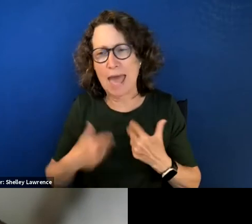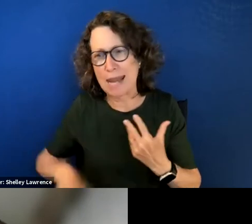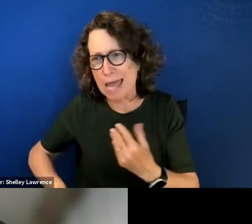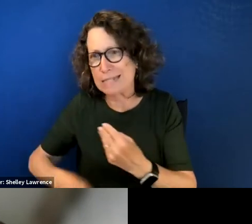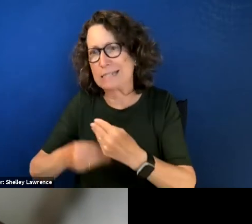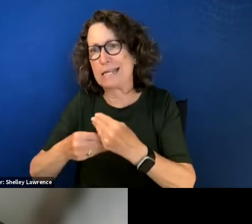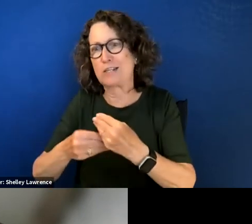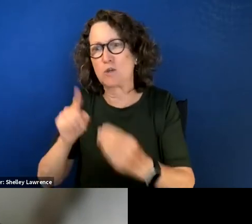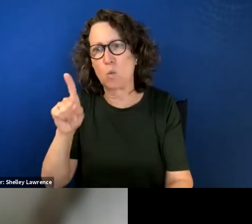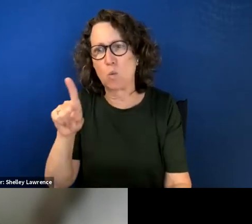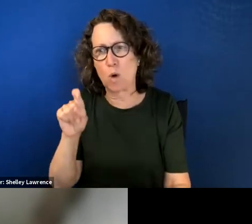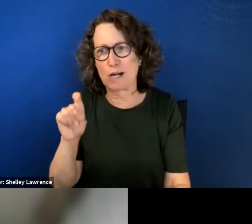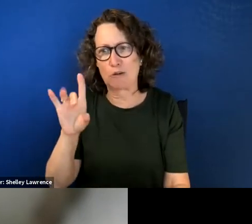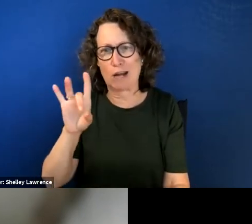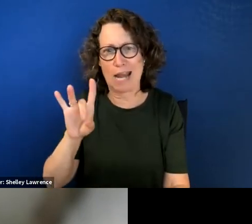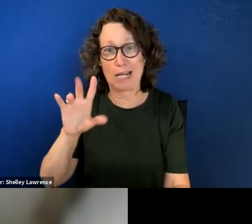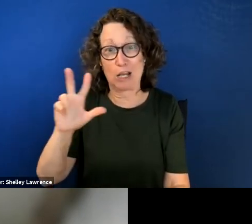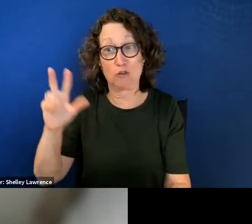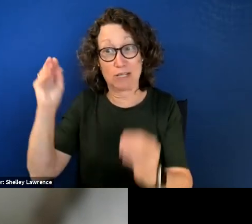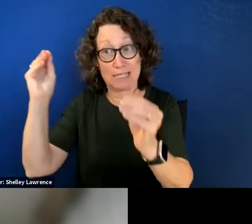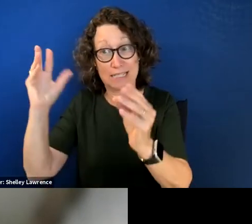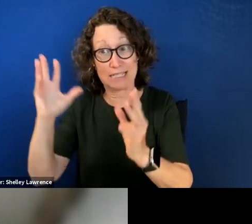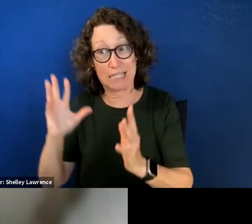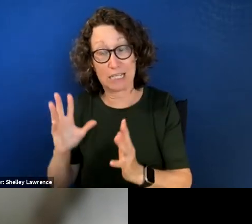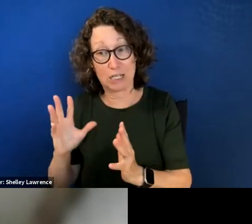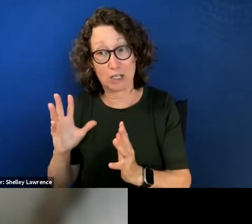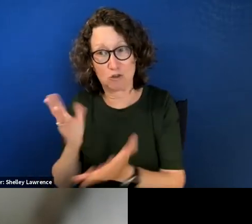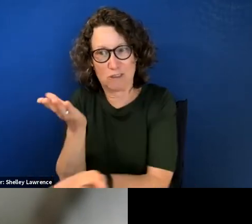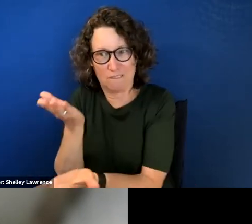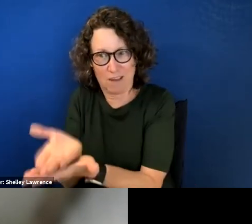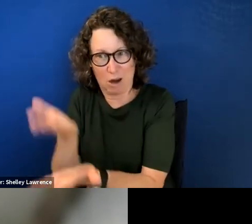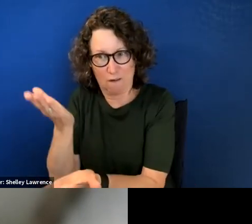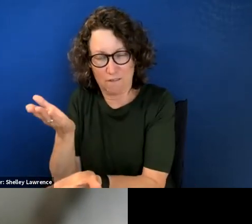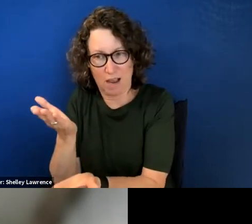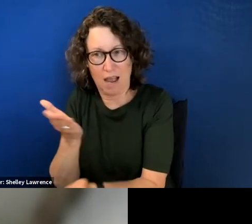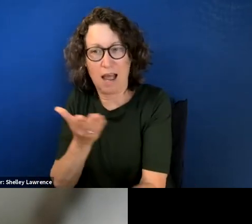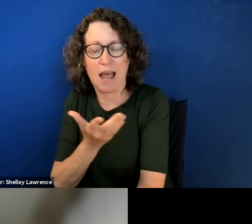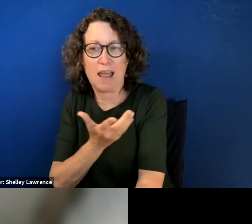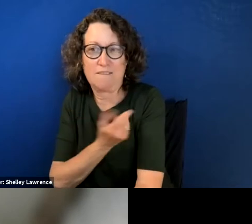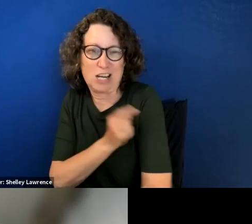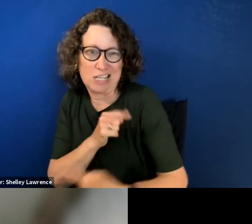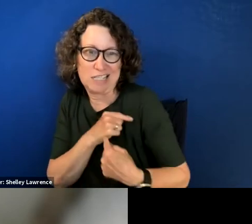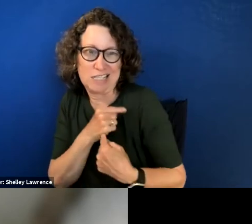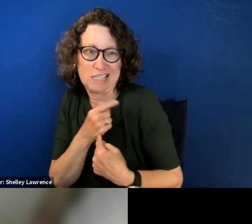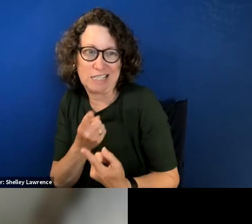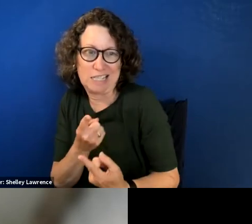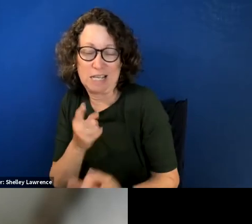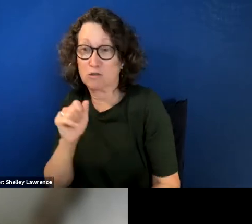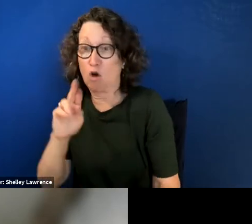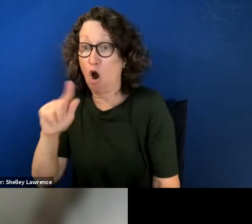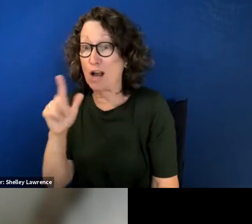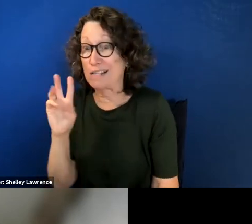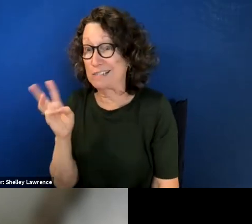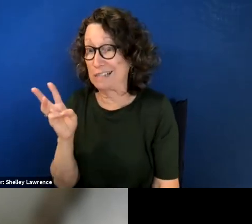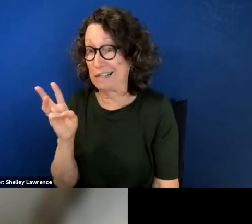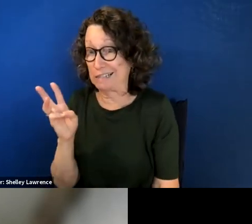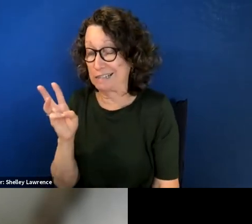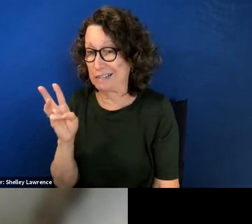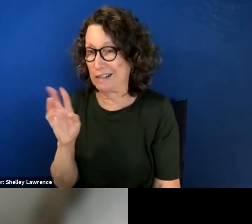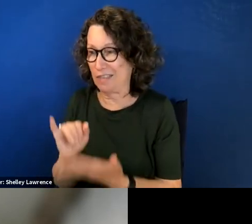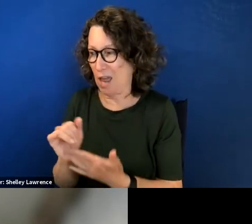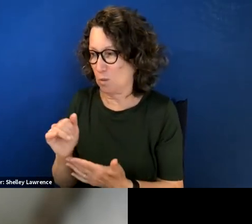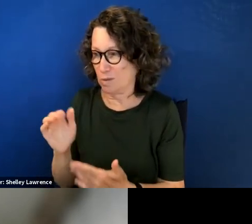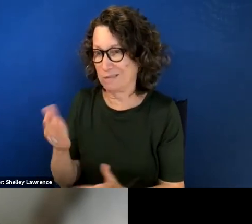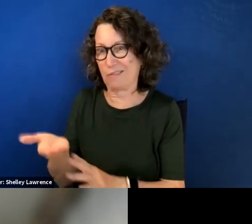additional 183 teachers verify their vaccination since August 6th, which was the last